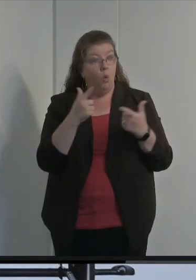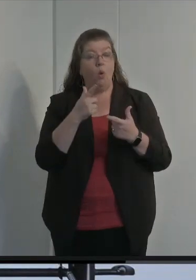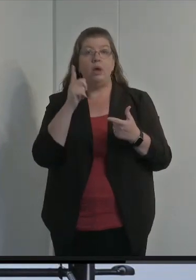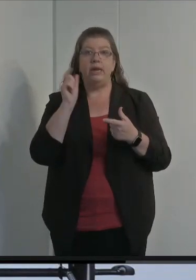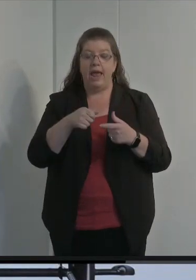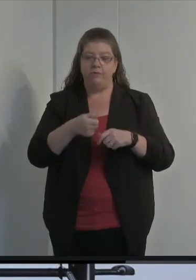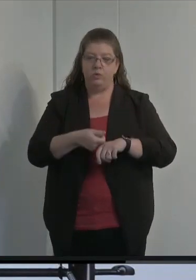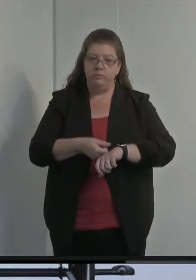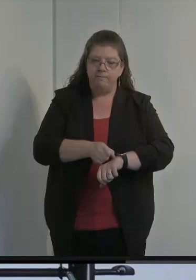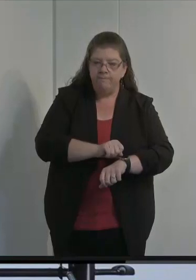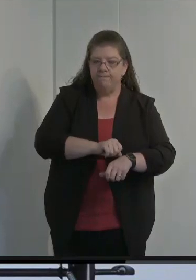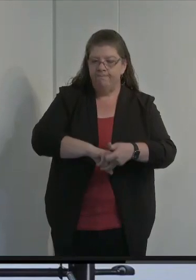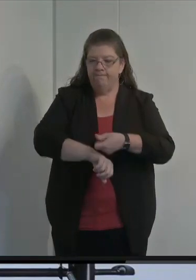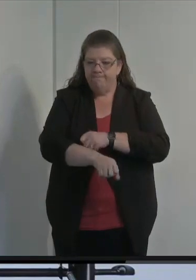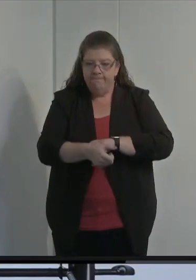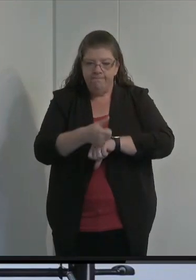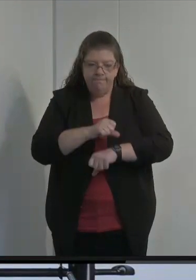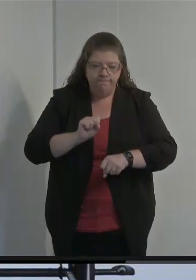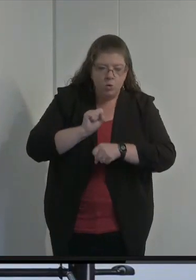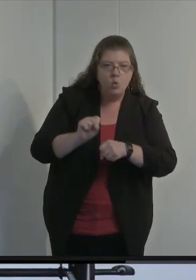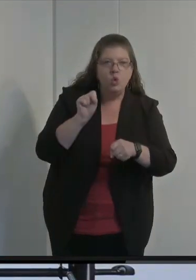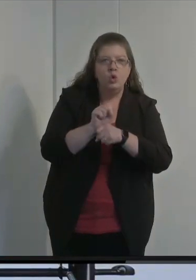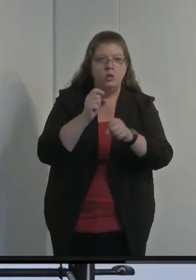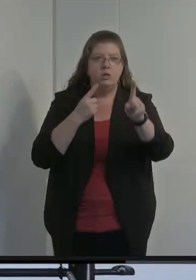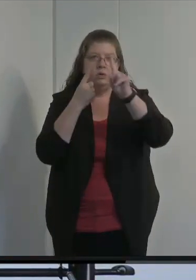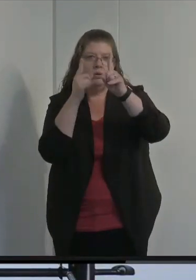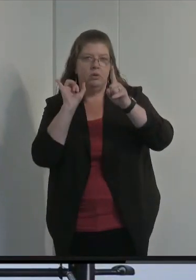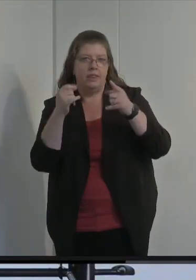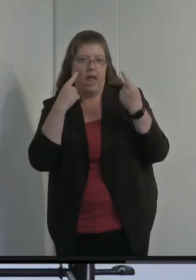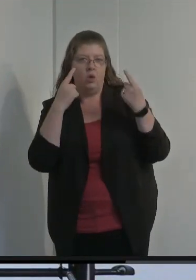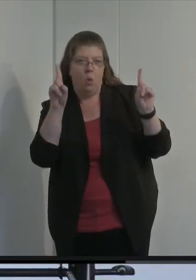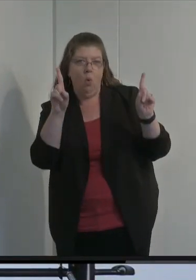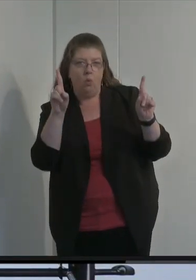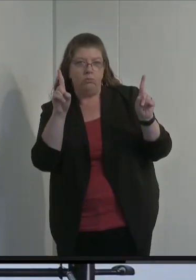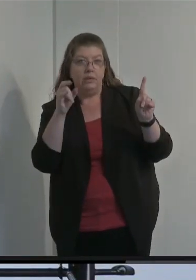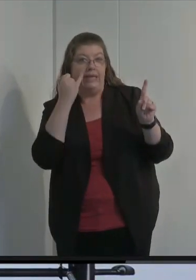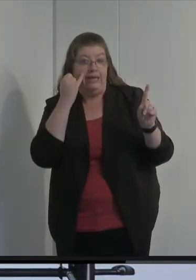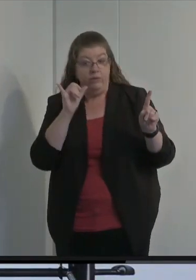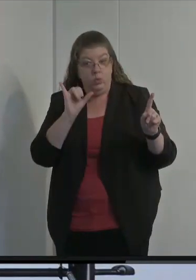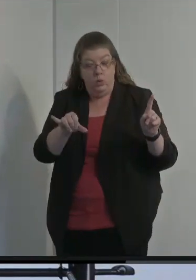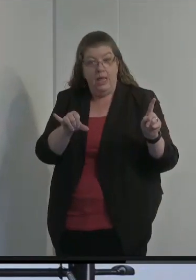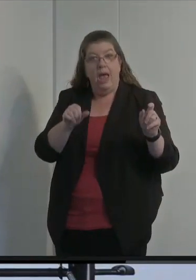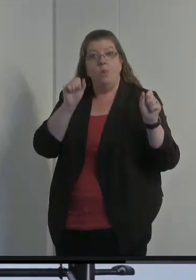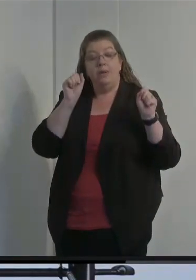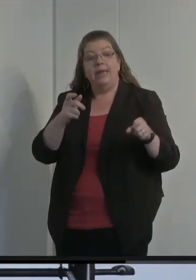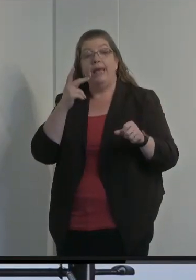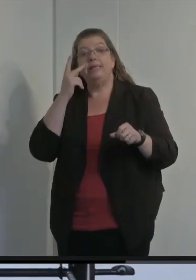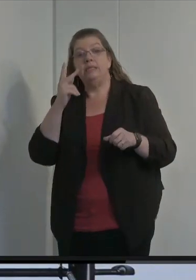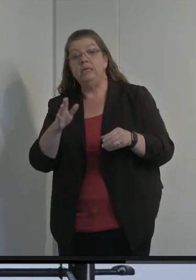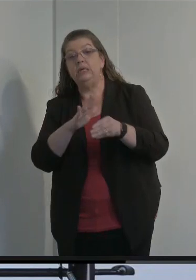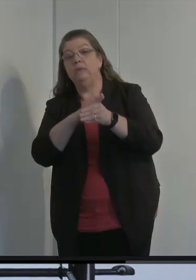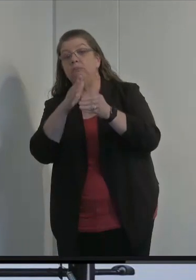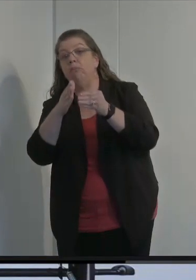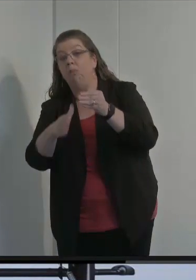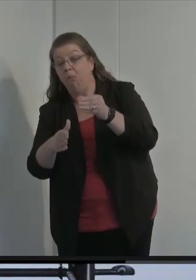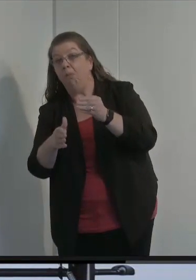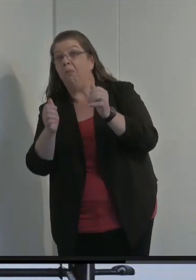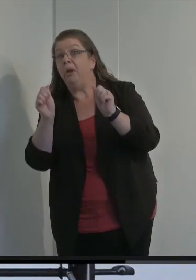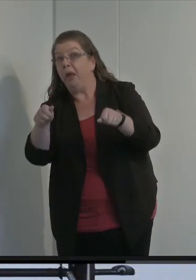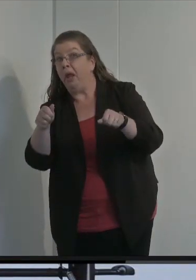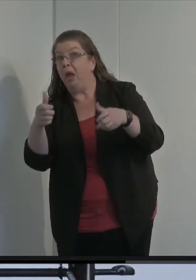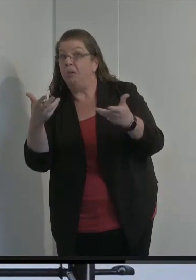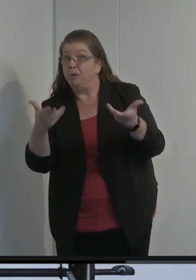bear down to achieve that goal. And by doing that, we can, see the finish line potentially at that point